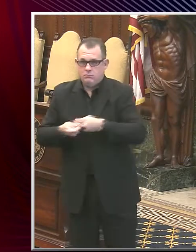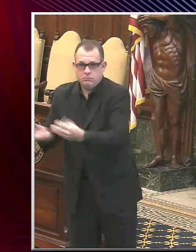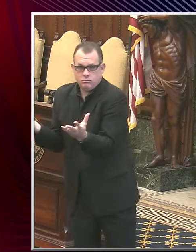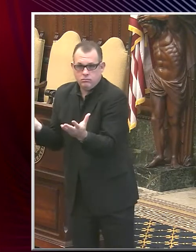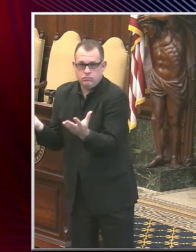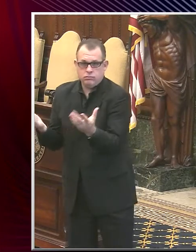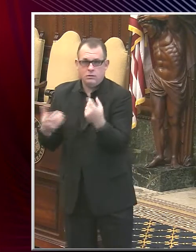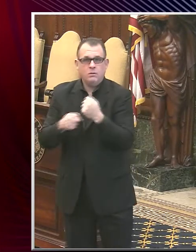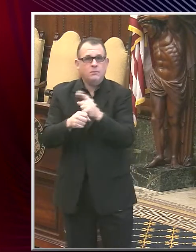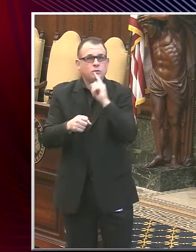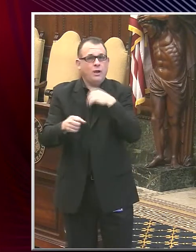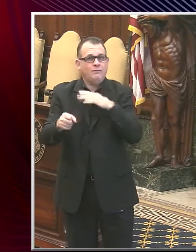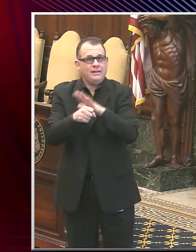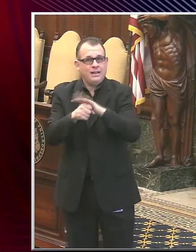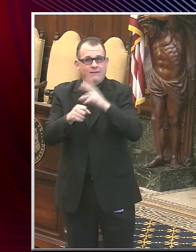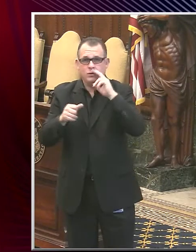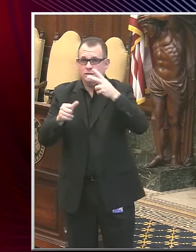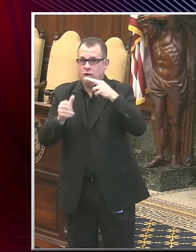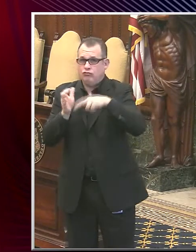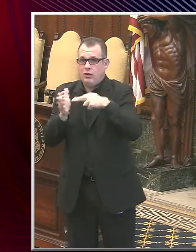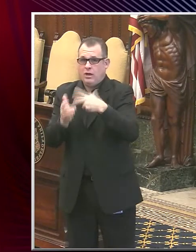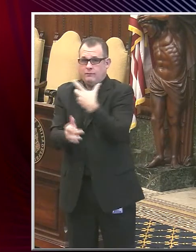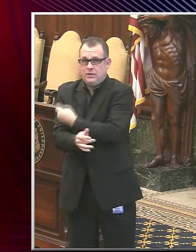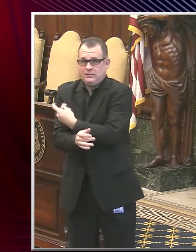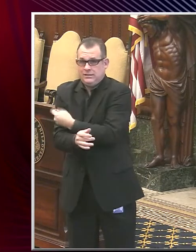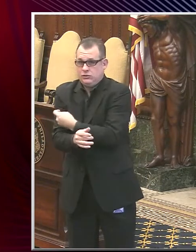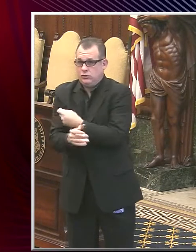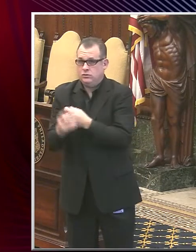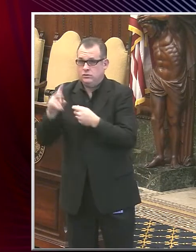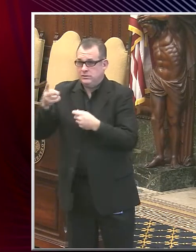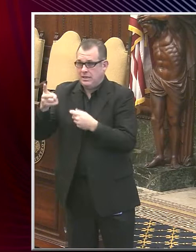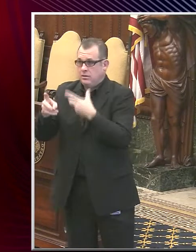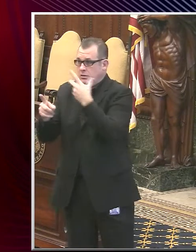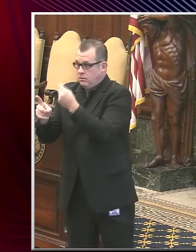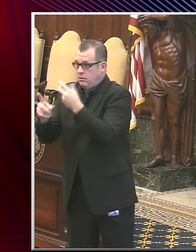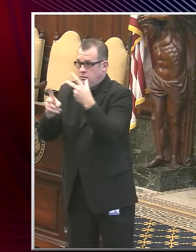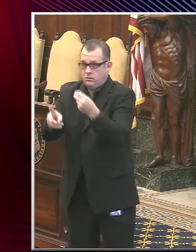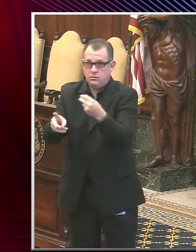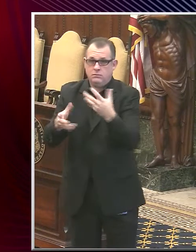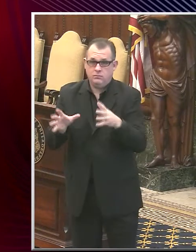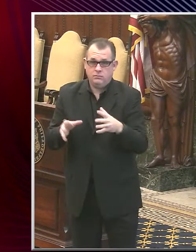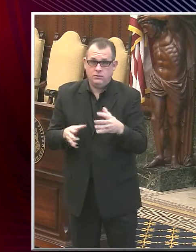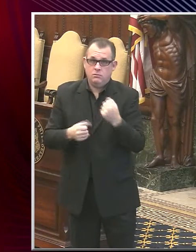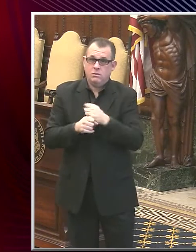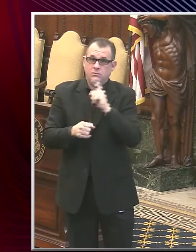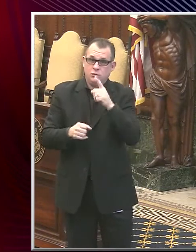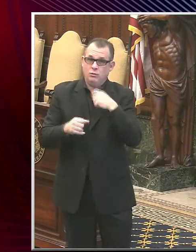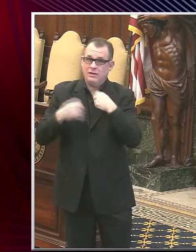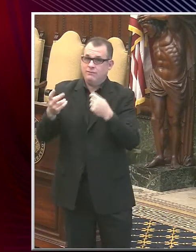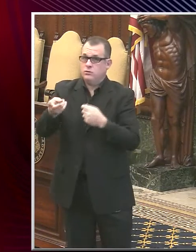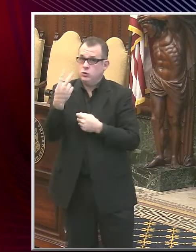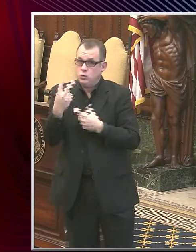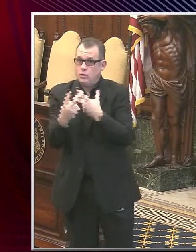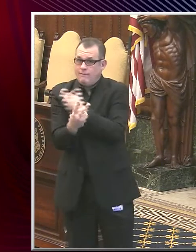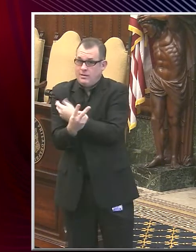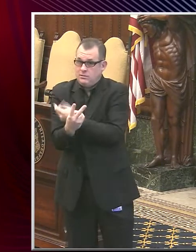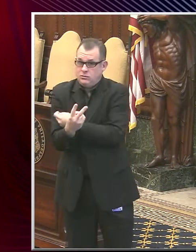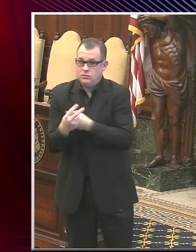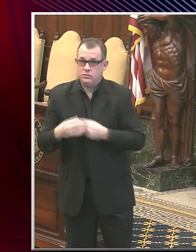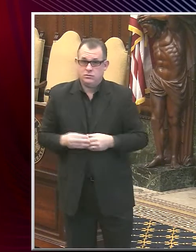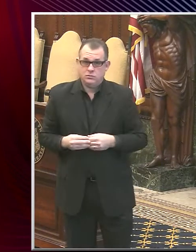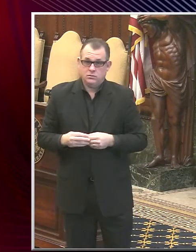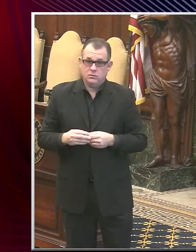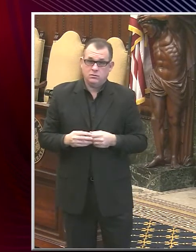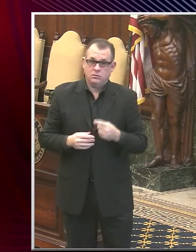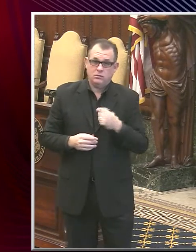ensure that there are doses around to give people 2 doses of the vaccine, because the vaccines were tested in trials, giving people 2 doses. We don't know how effective